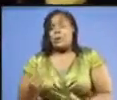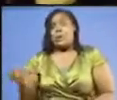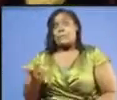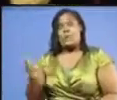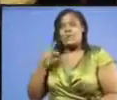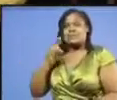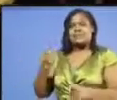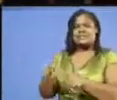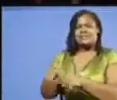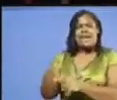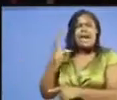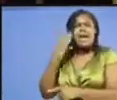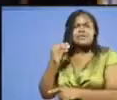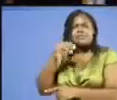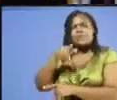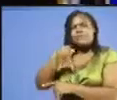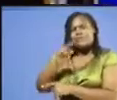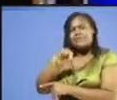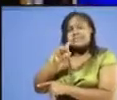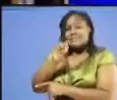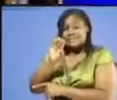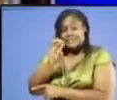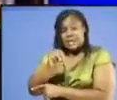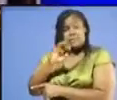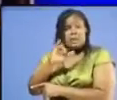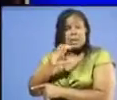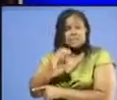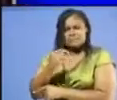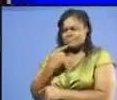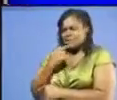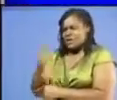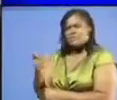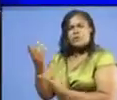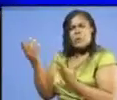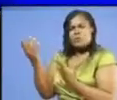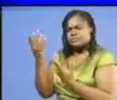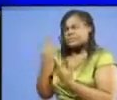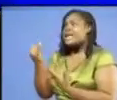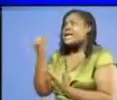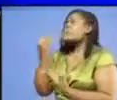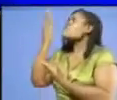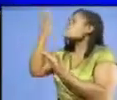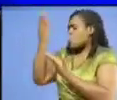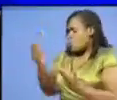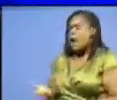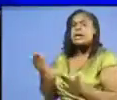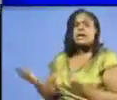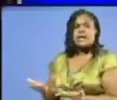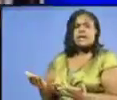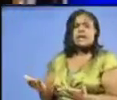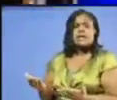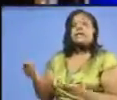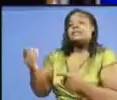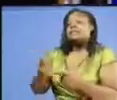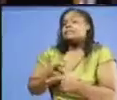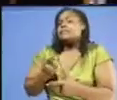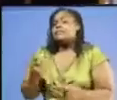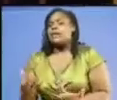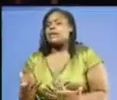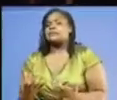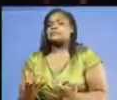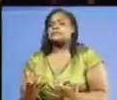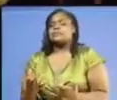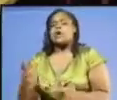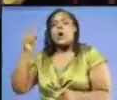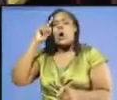problems, said to Jesus, if you were here,